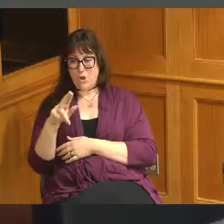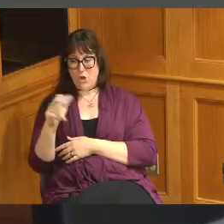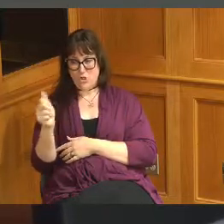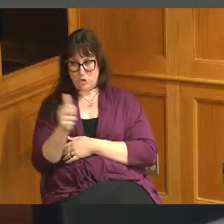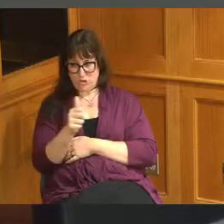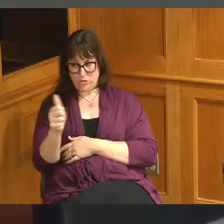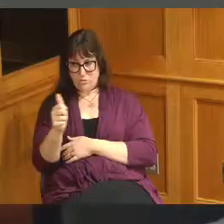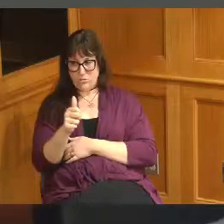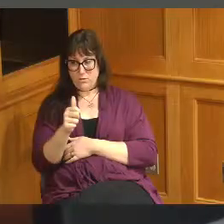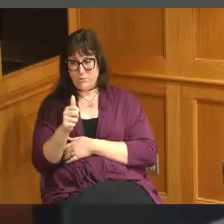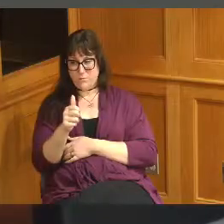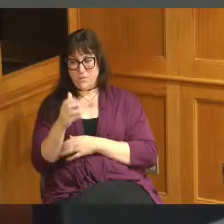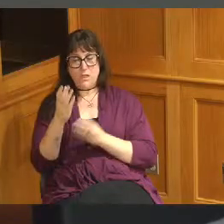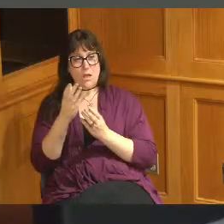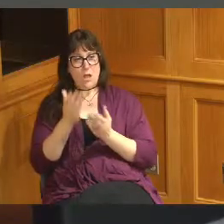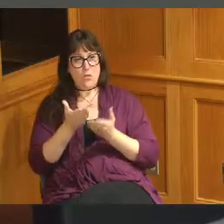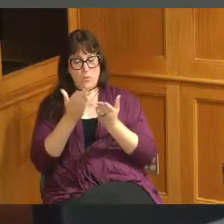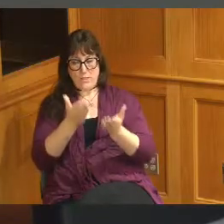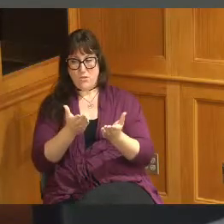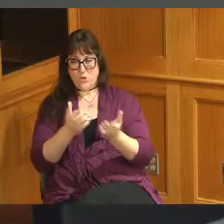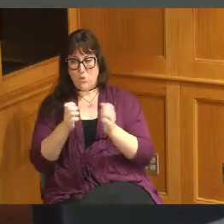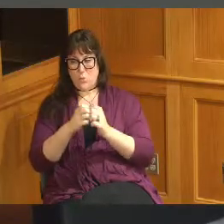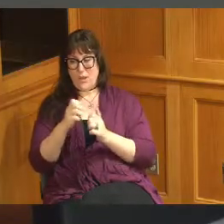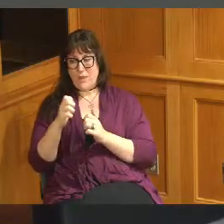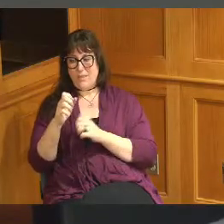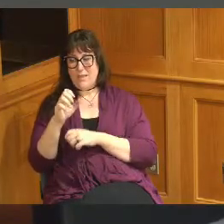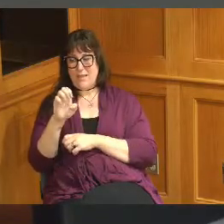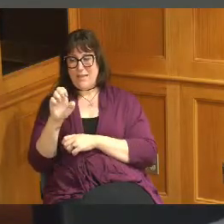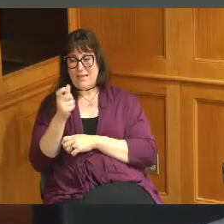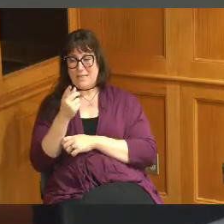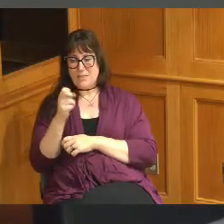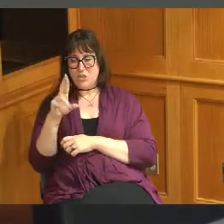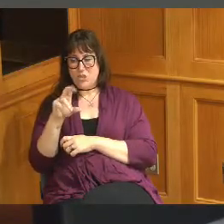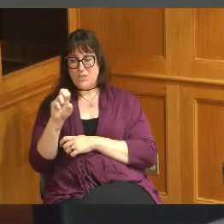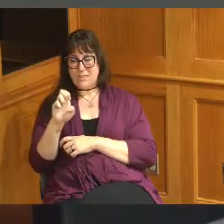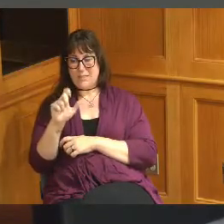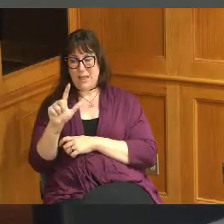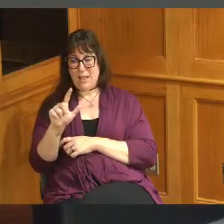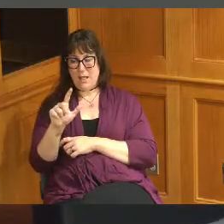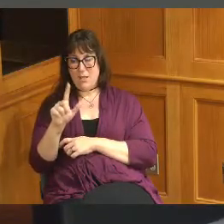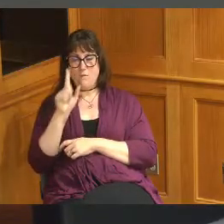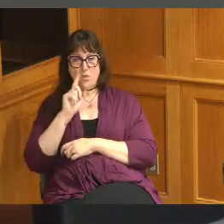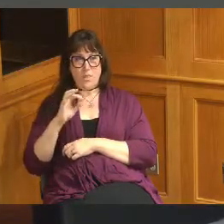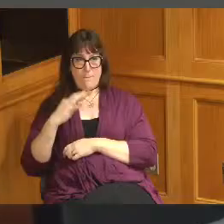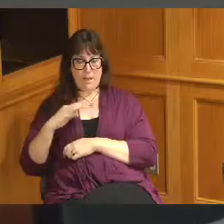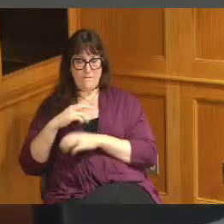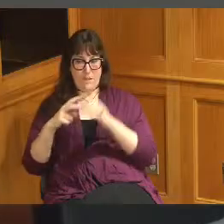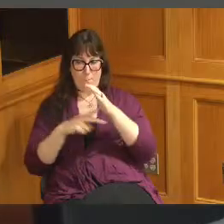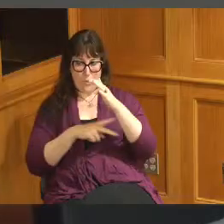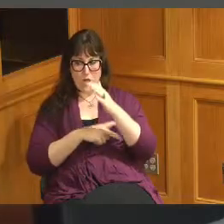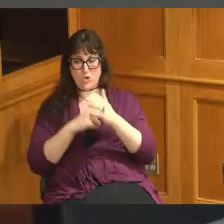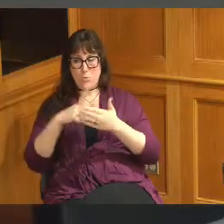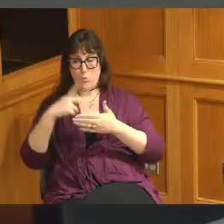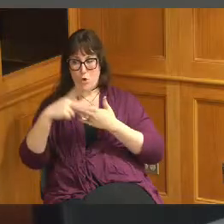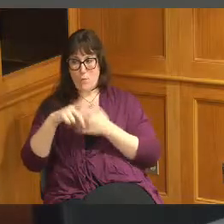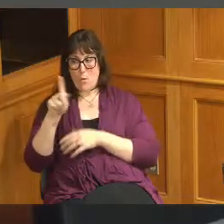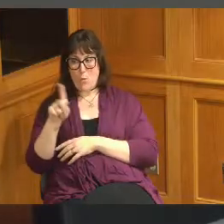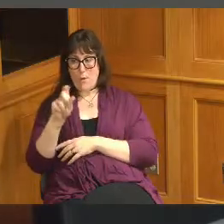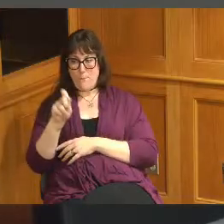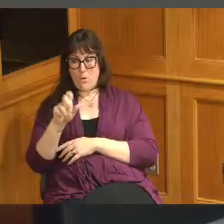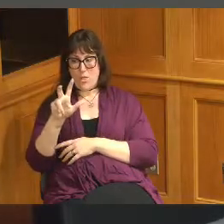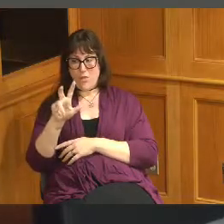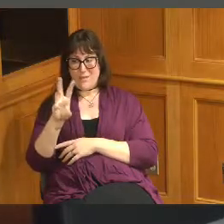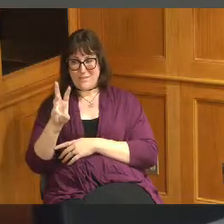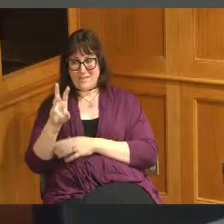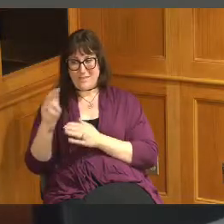We have a resolution with Easter Seals for the Benefit Bridge Program at $1.36